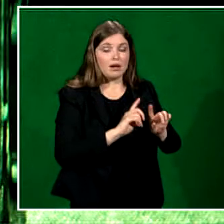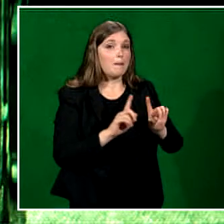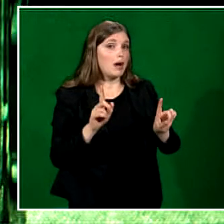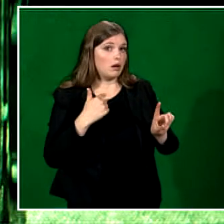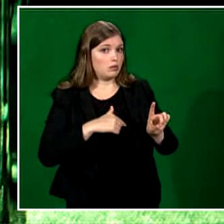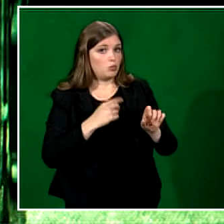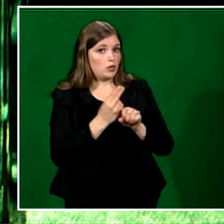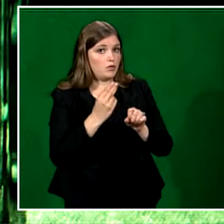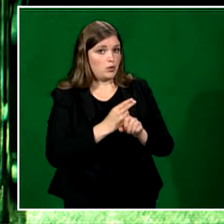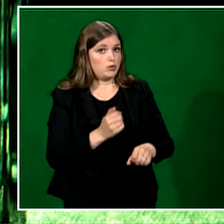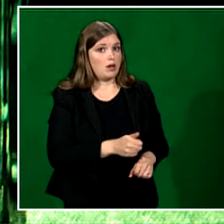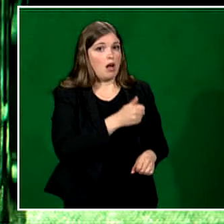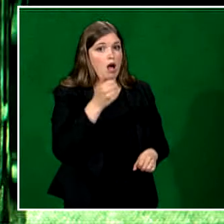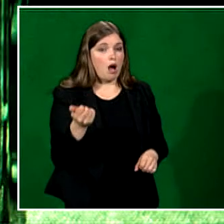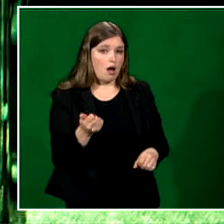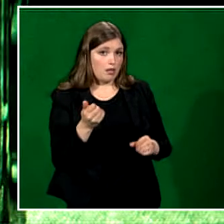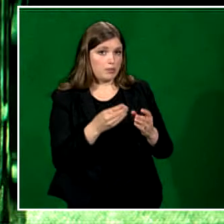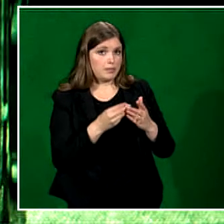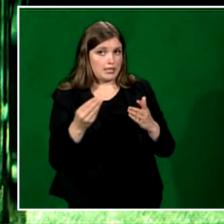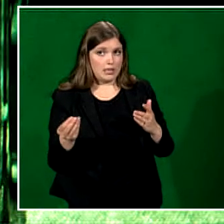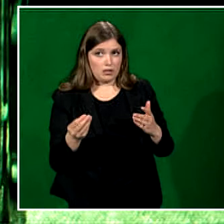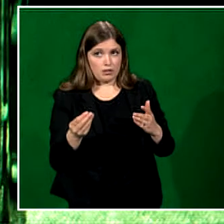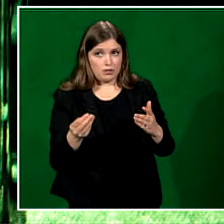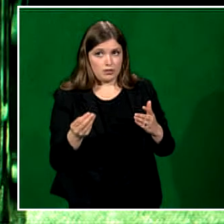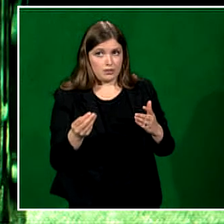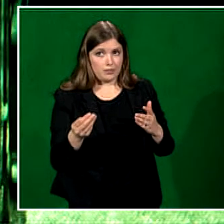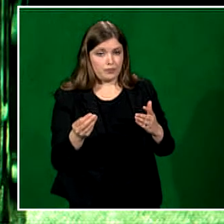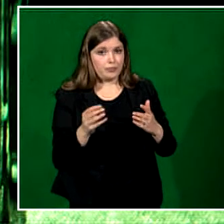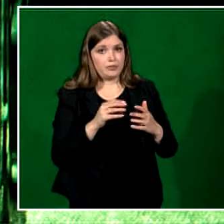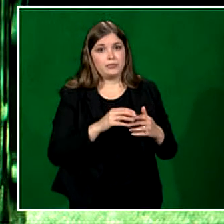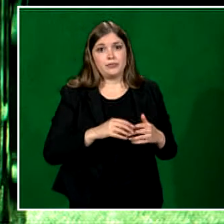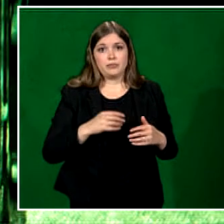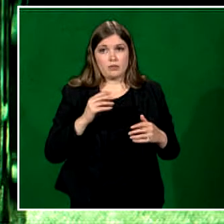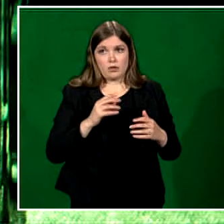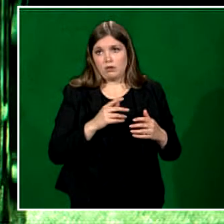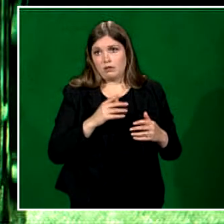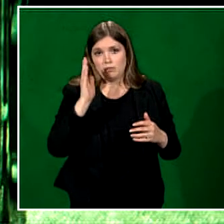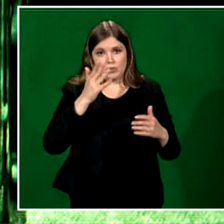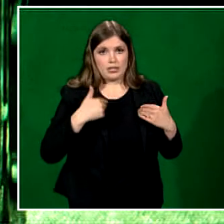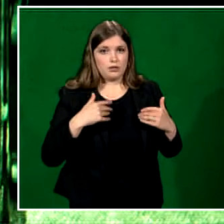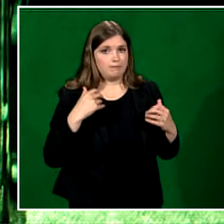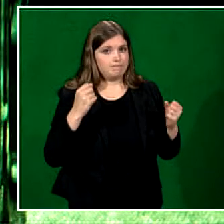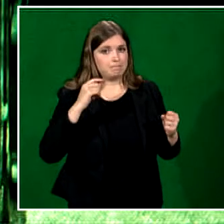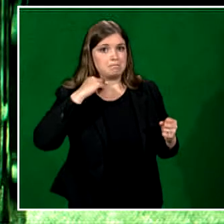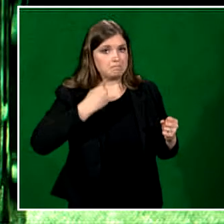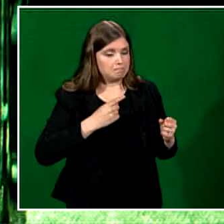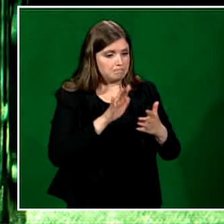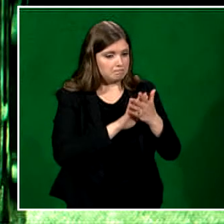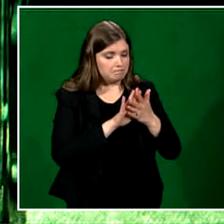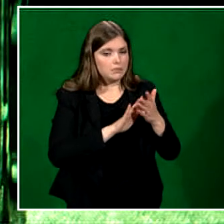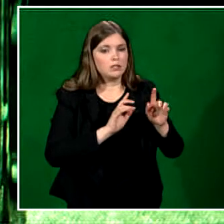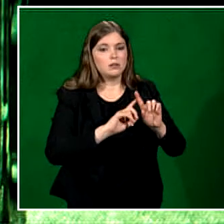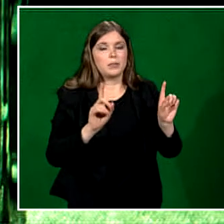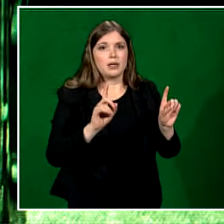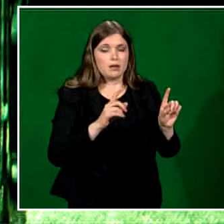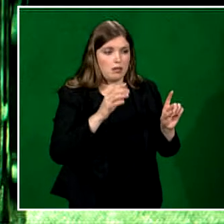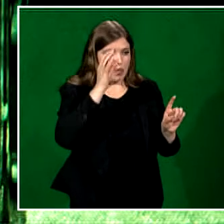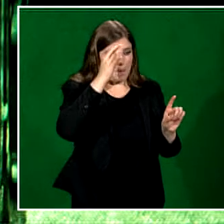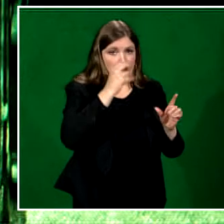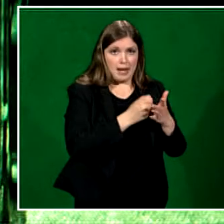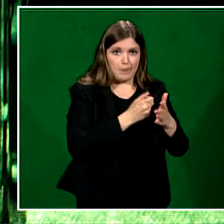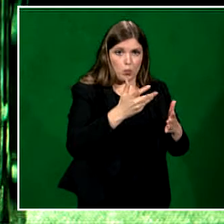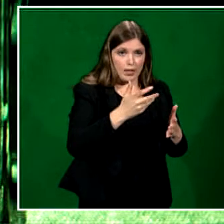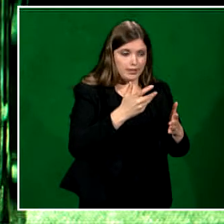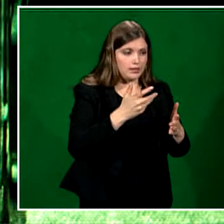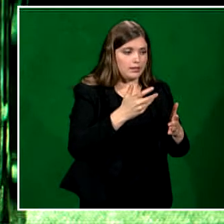as the corn stover and the corn cob to produce the biochar. But our main focus was on the pineapple waste